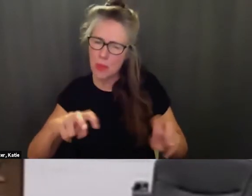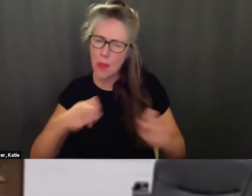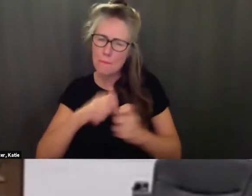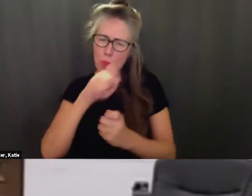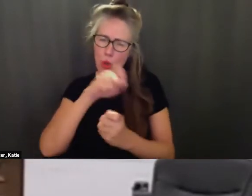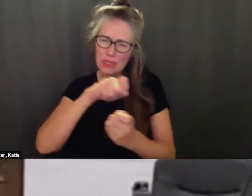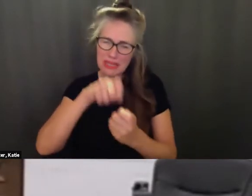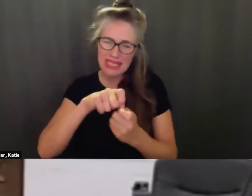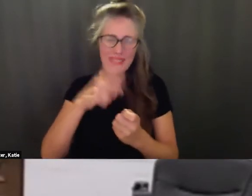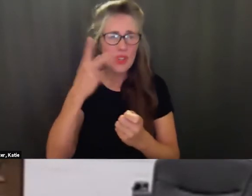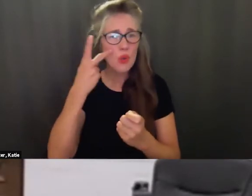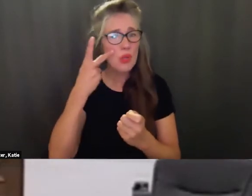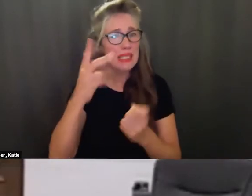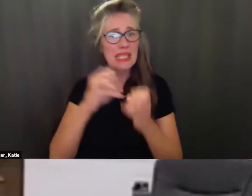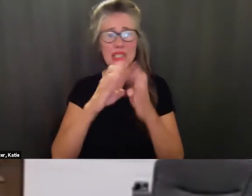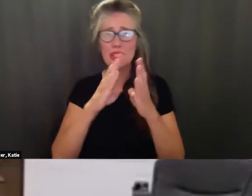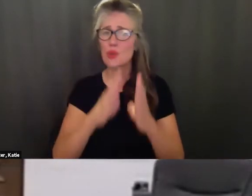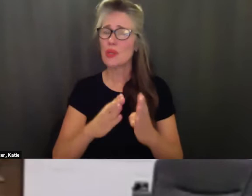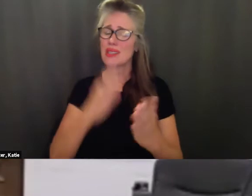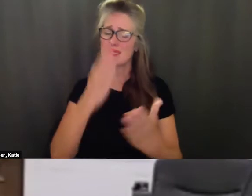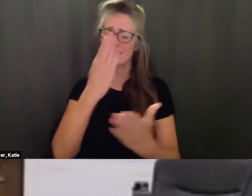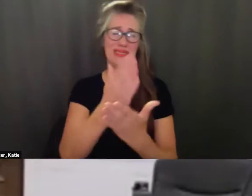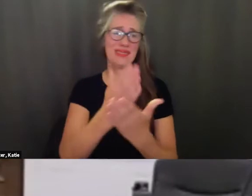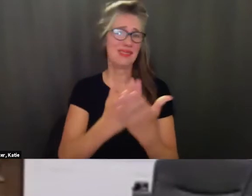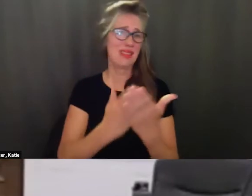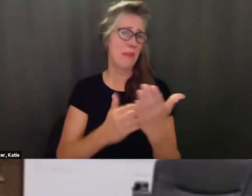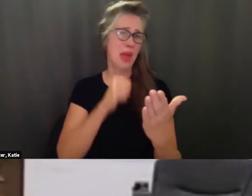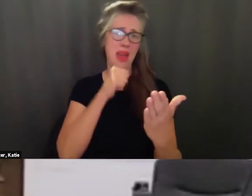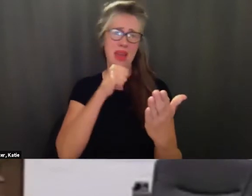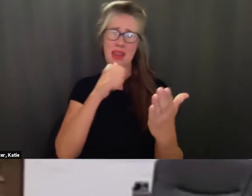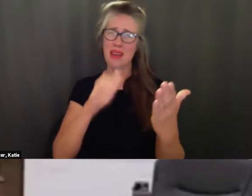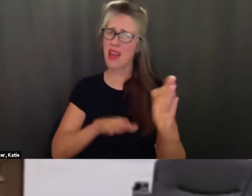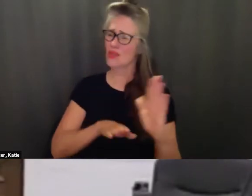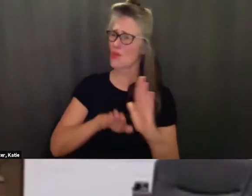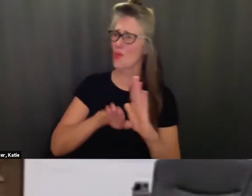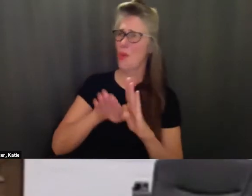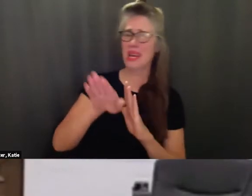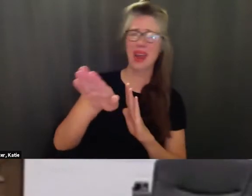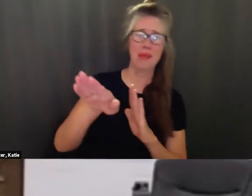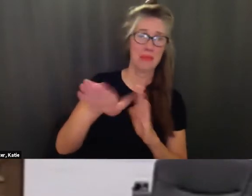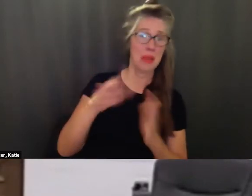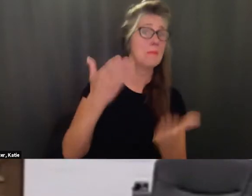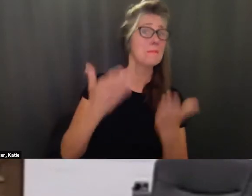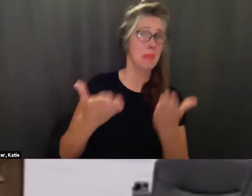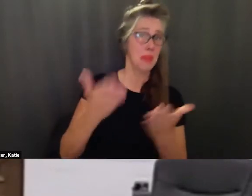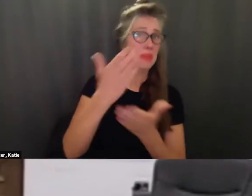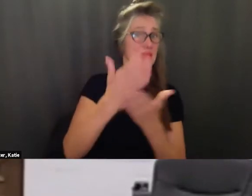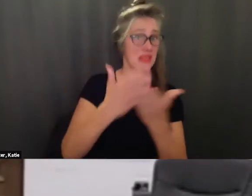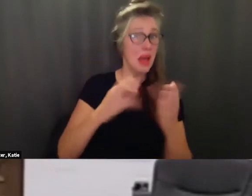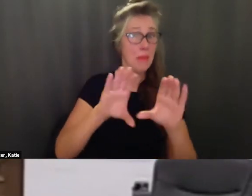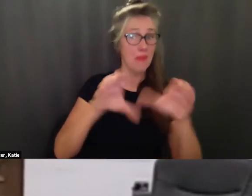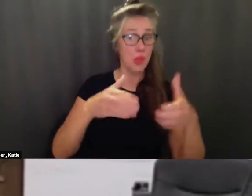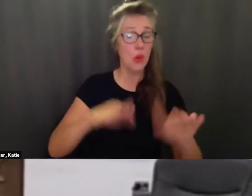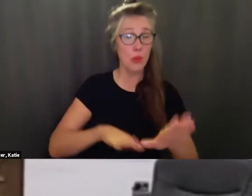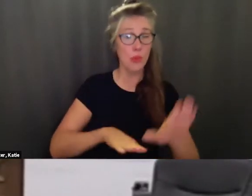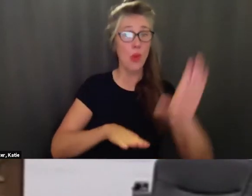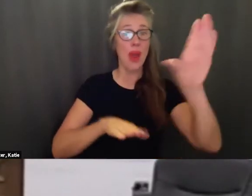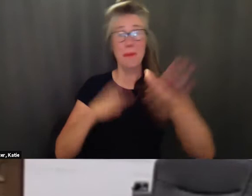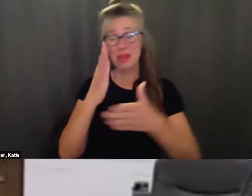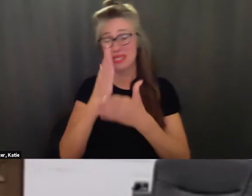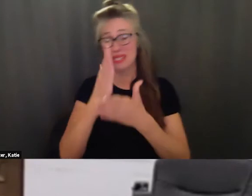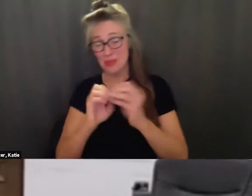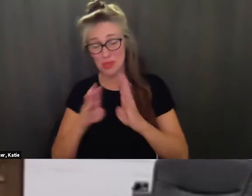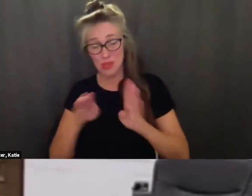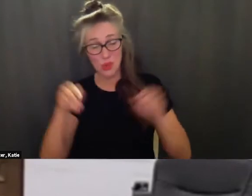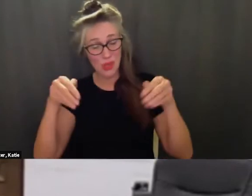the students who were not going up within the broad group. So what I would say about this LCAP in particular,